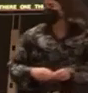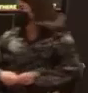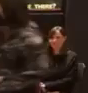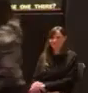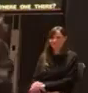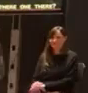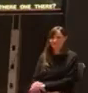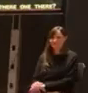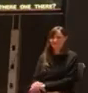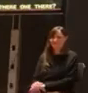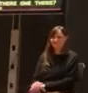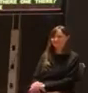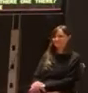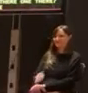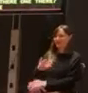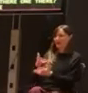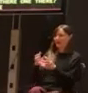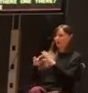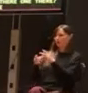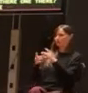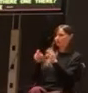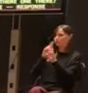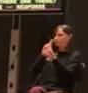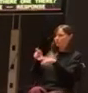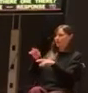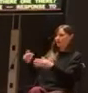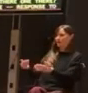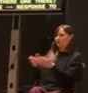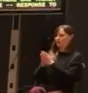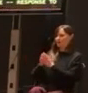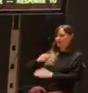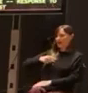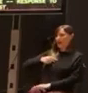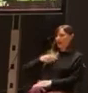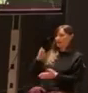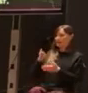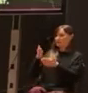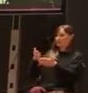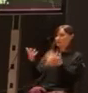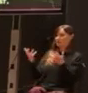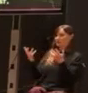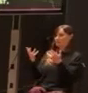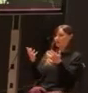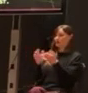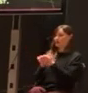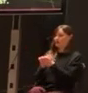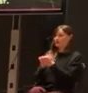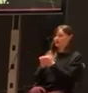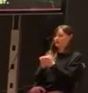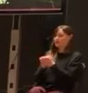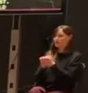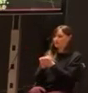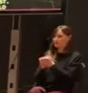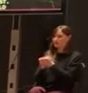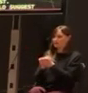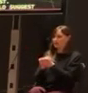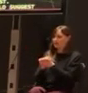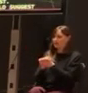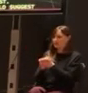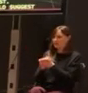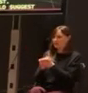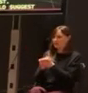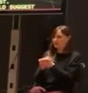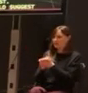I, in response to that request, I would suggest looking at Flo Ware